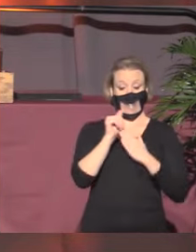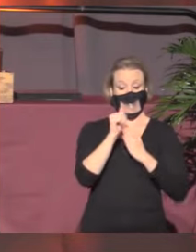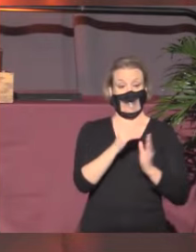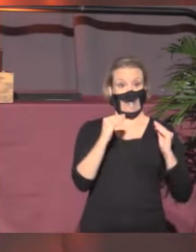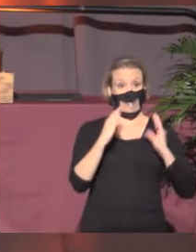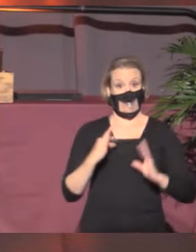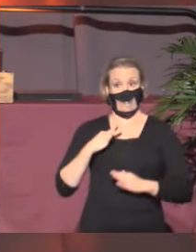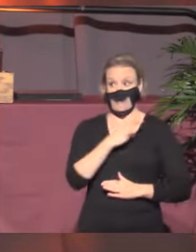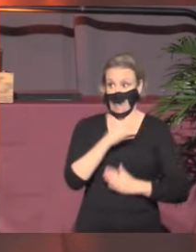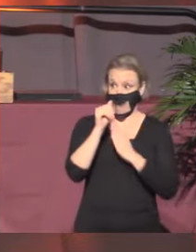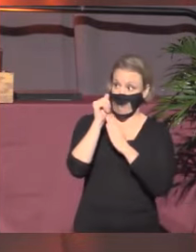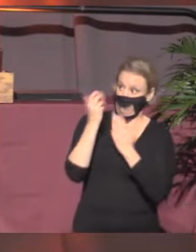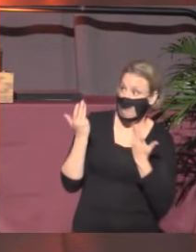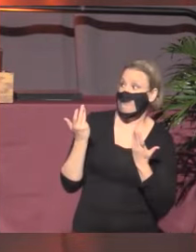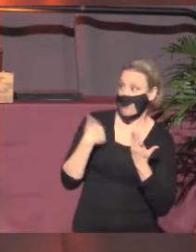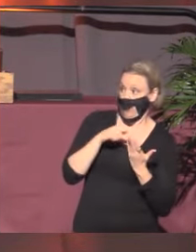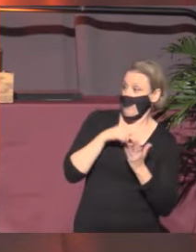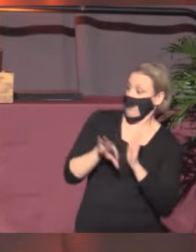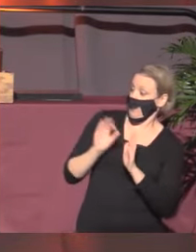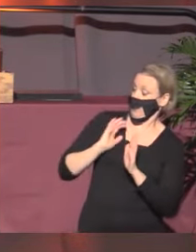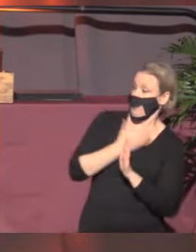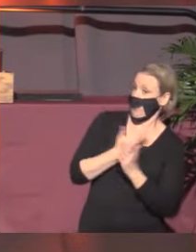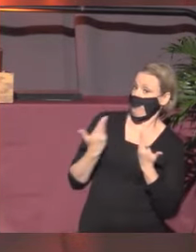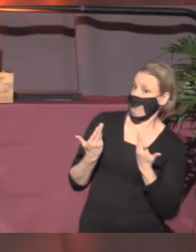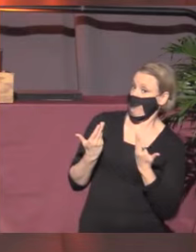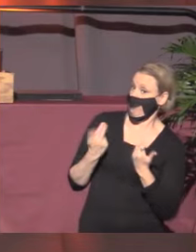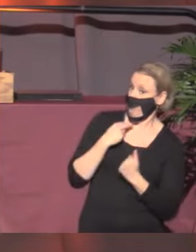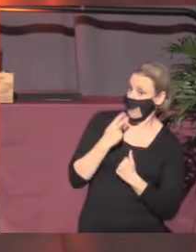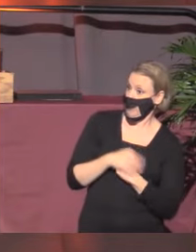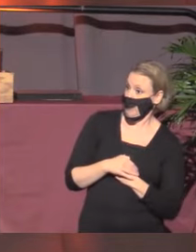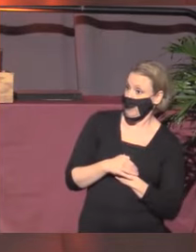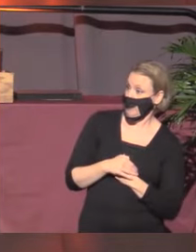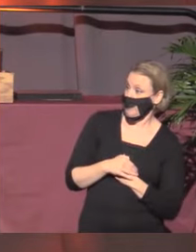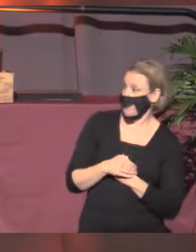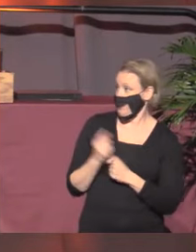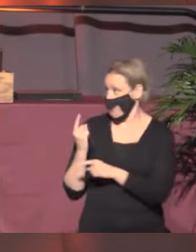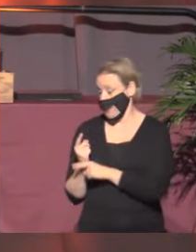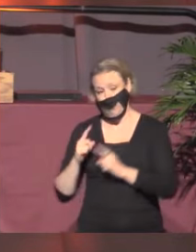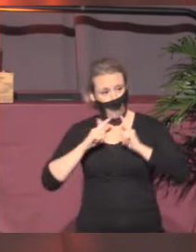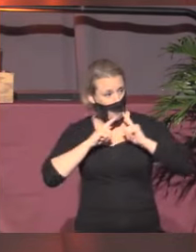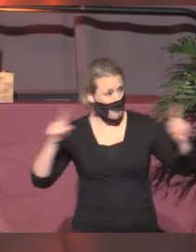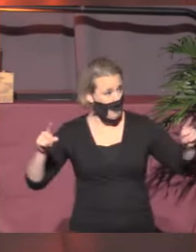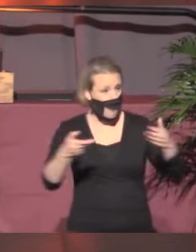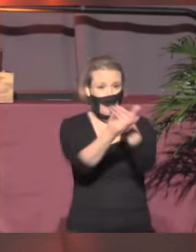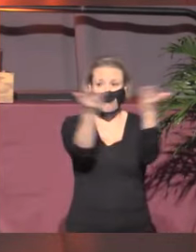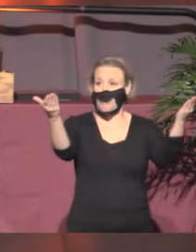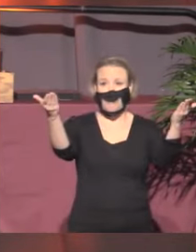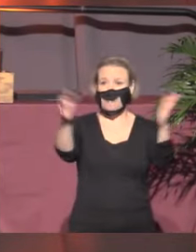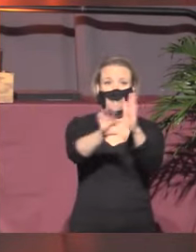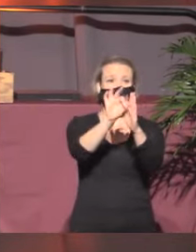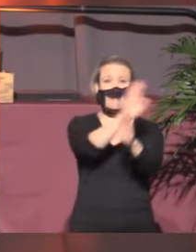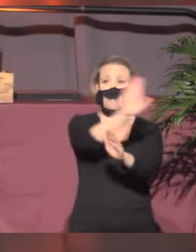Faculty, staff, we must find our own. We tell them all the time to find theirs. We